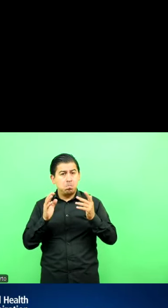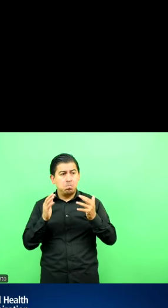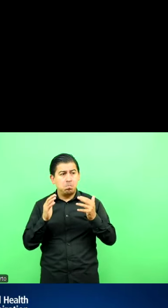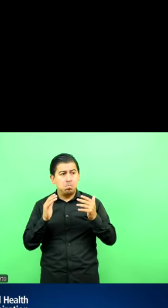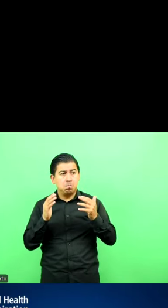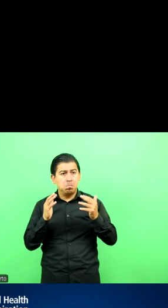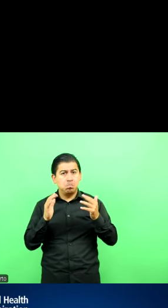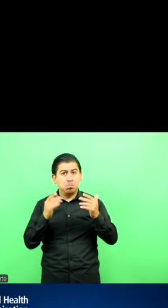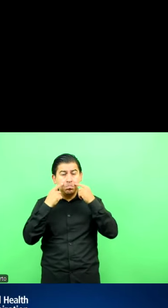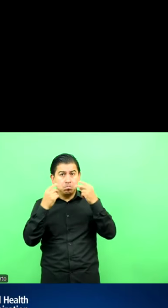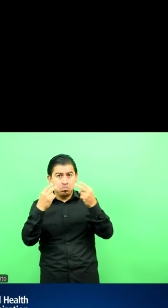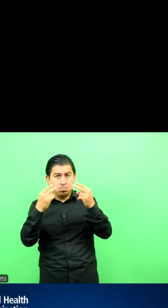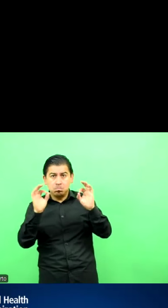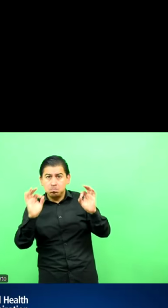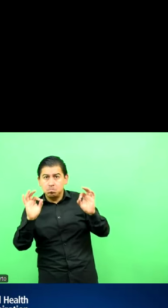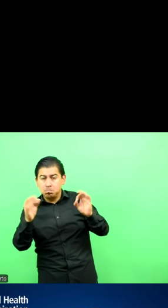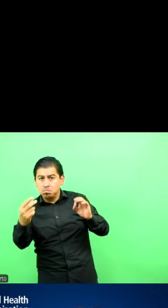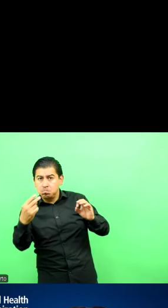okay?